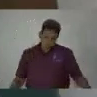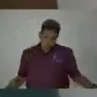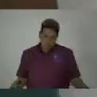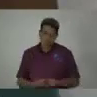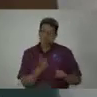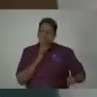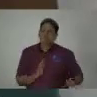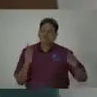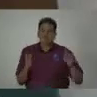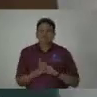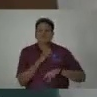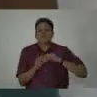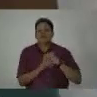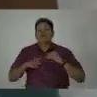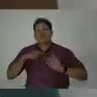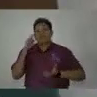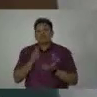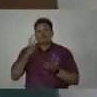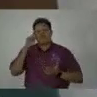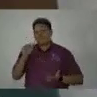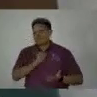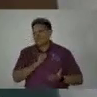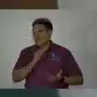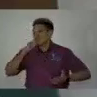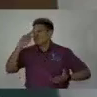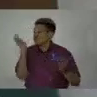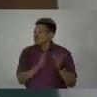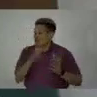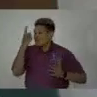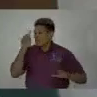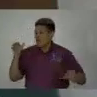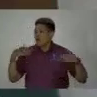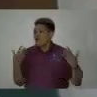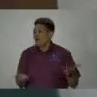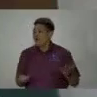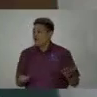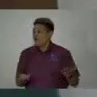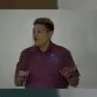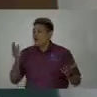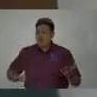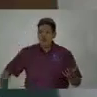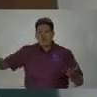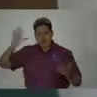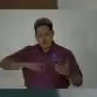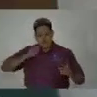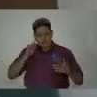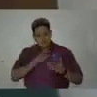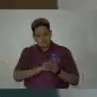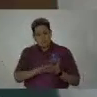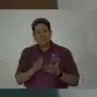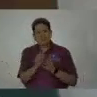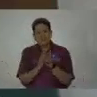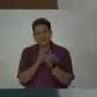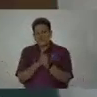Madam Speaker, I have stood up for myself, and I'm standing up for all decent